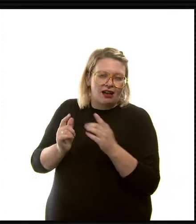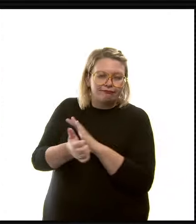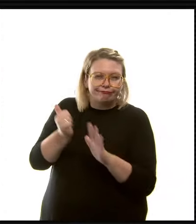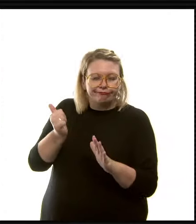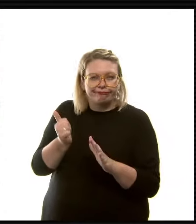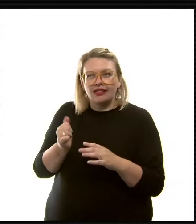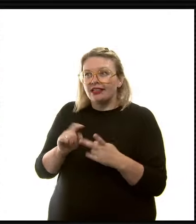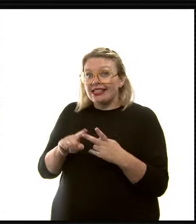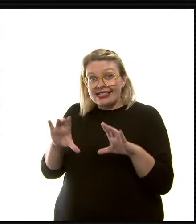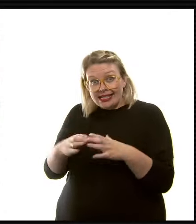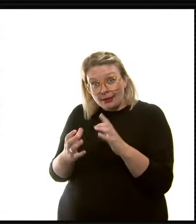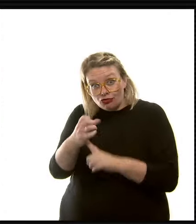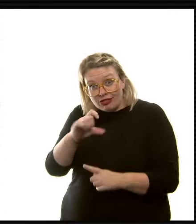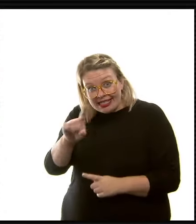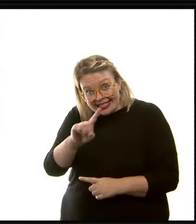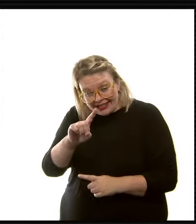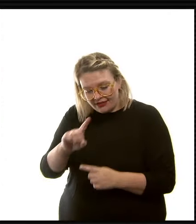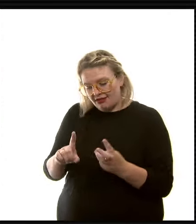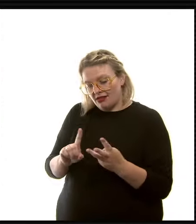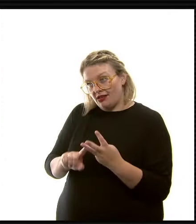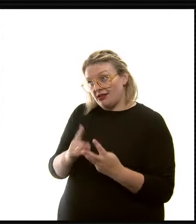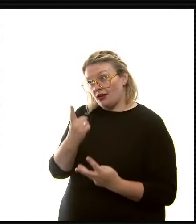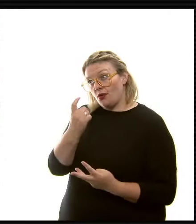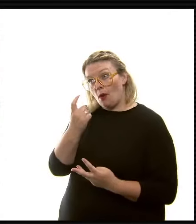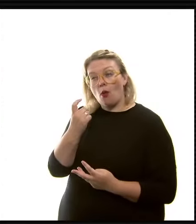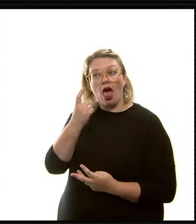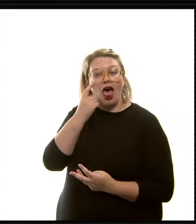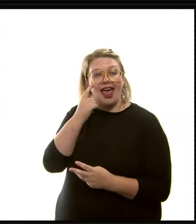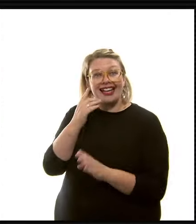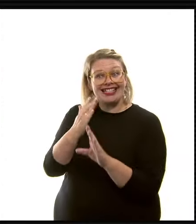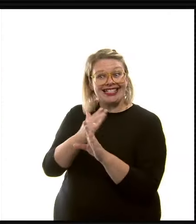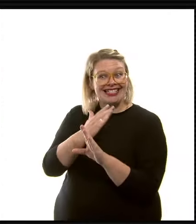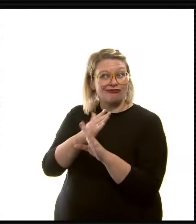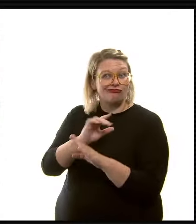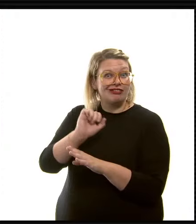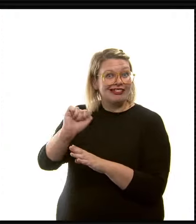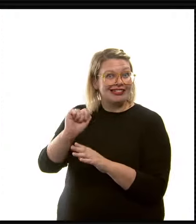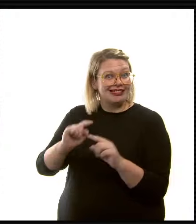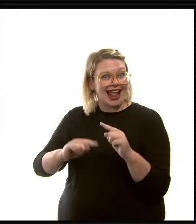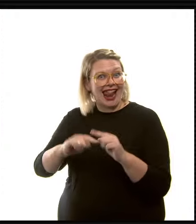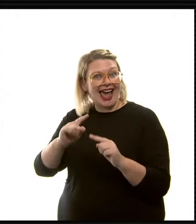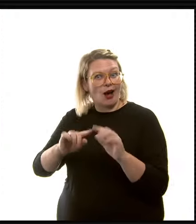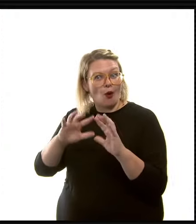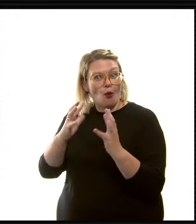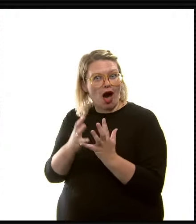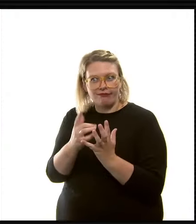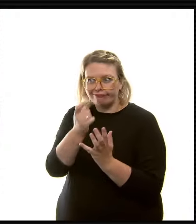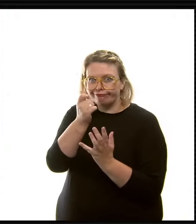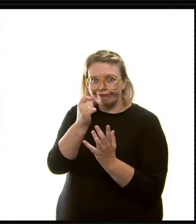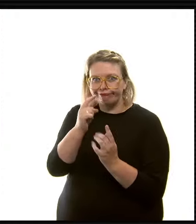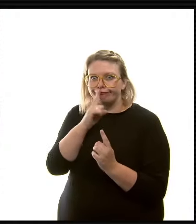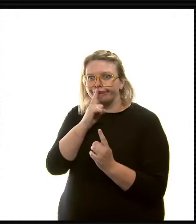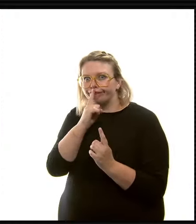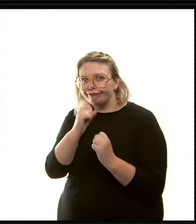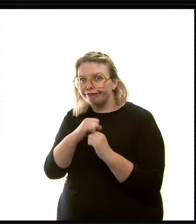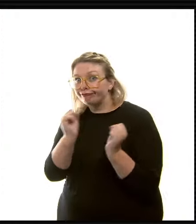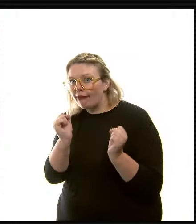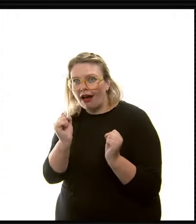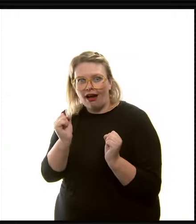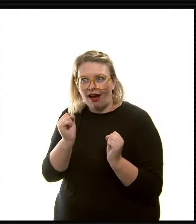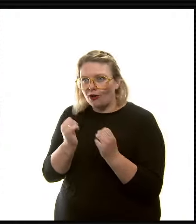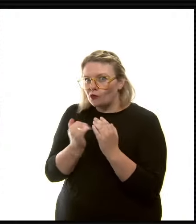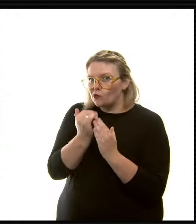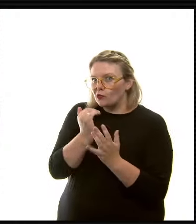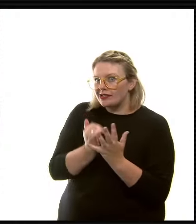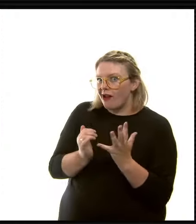it? And we go behind the scenes at a super secretive part of the LEGO world that is hardly ever seen and witness some LEGO Star